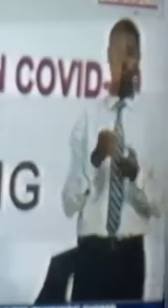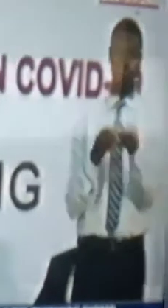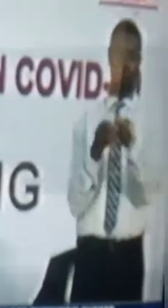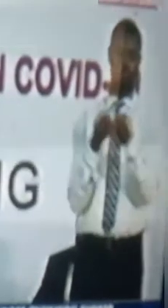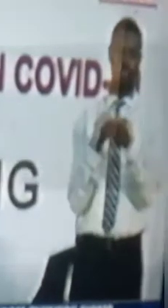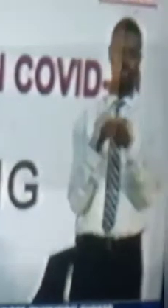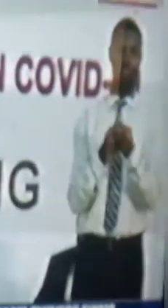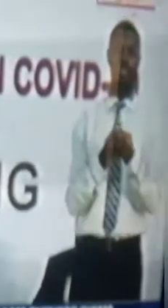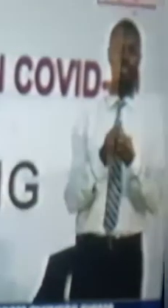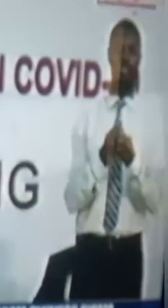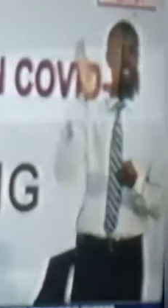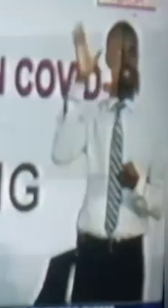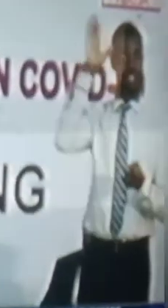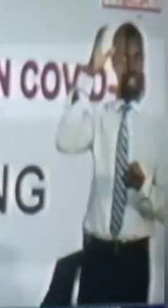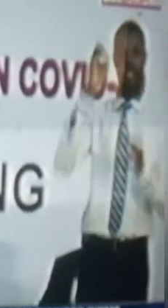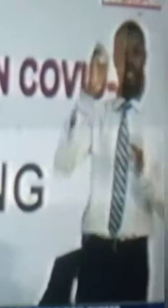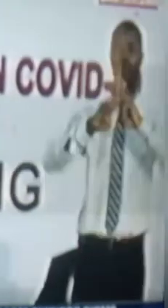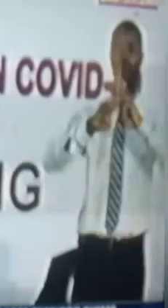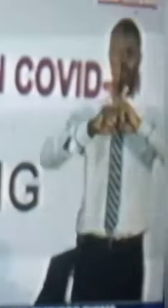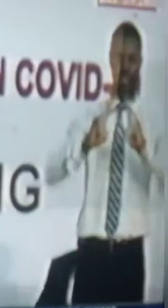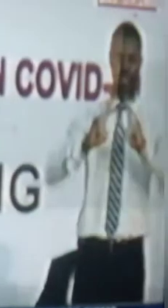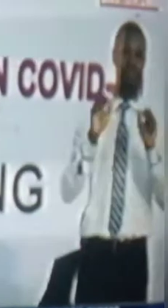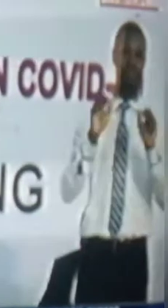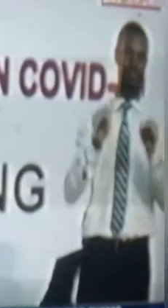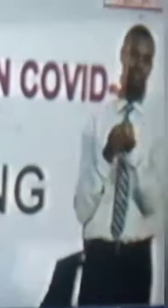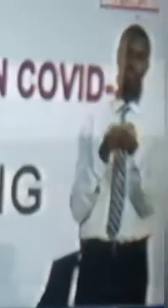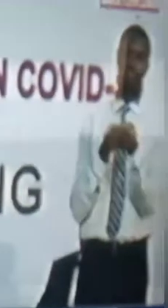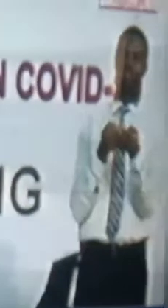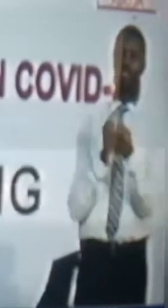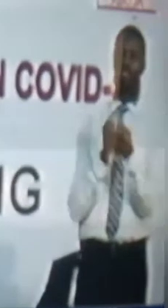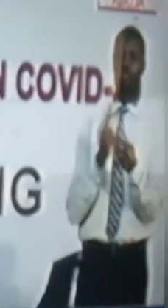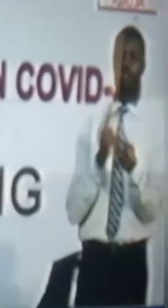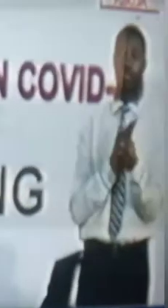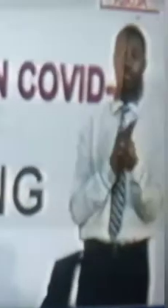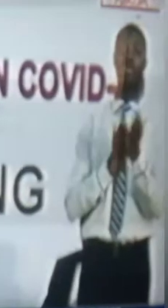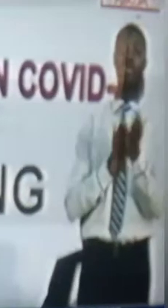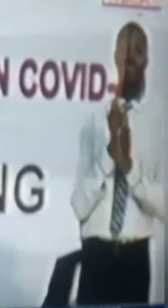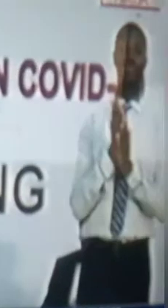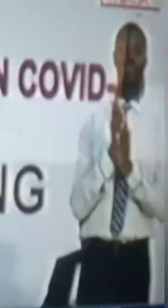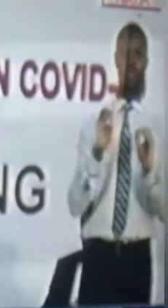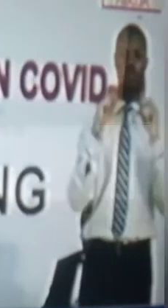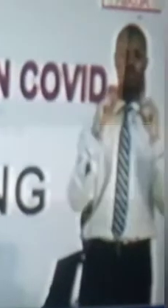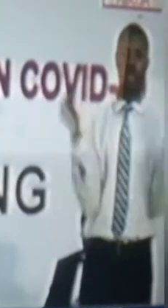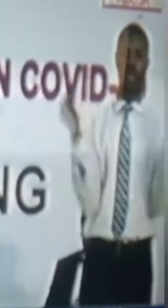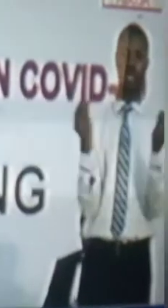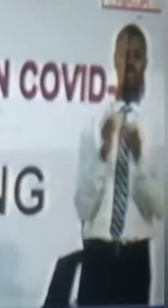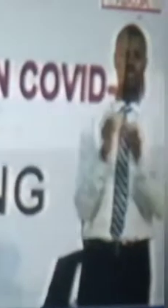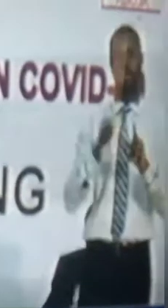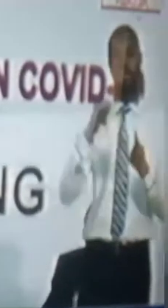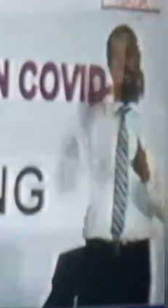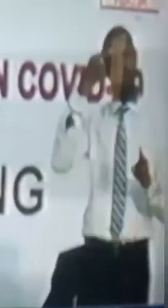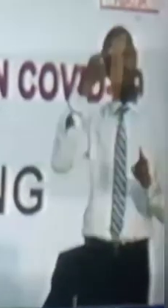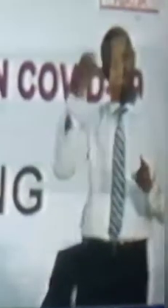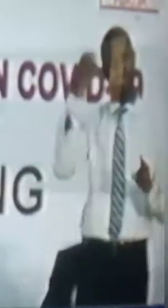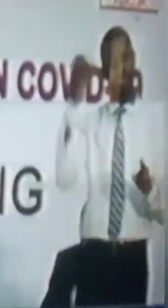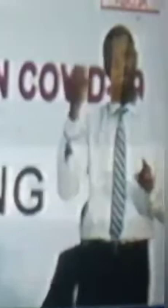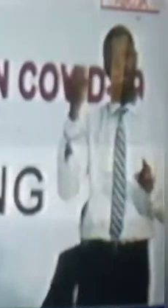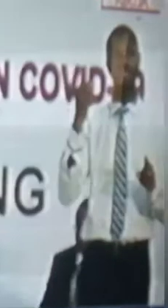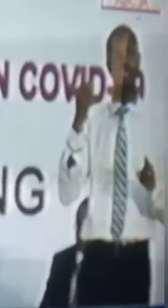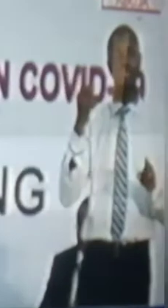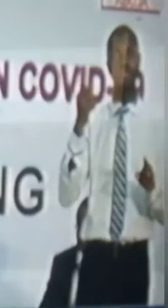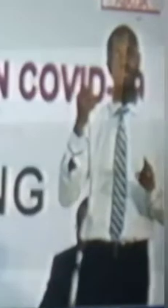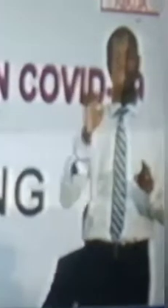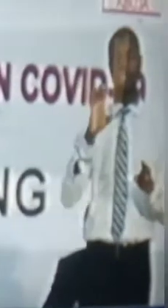assistance through their mother company because of their volume of business in Nigeria and